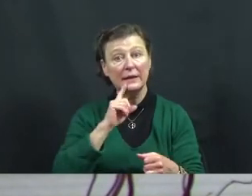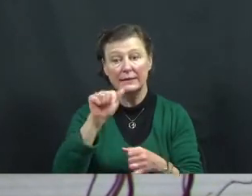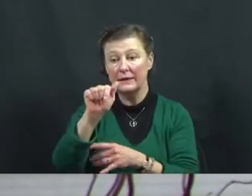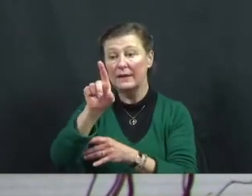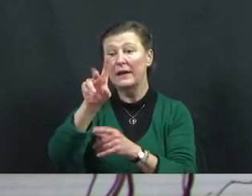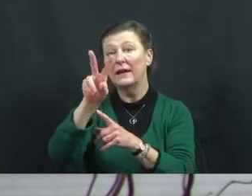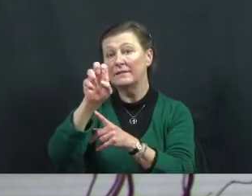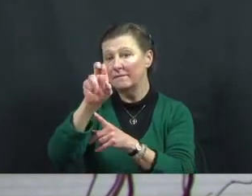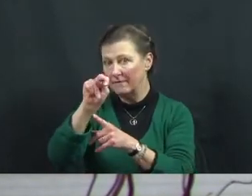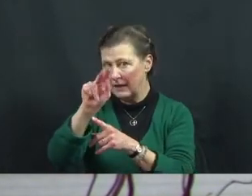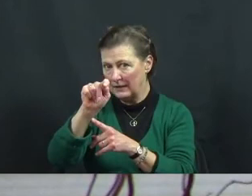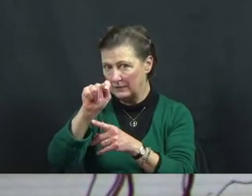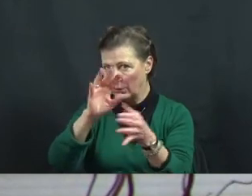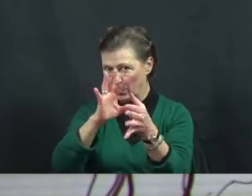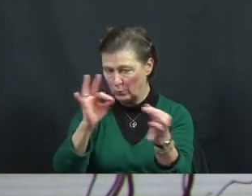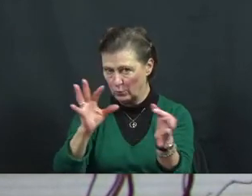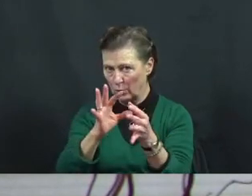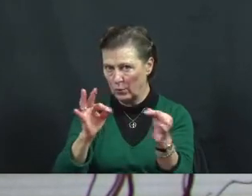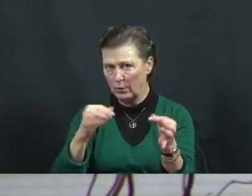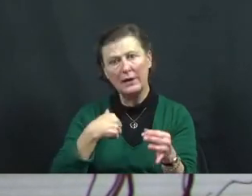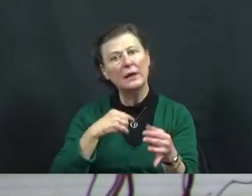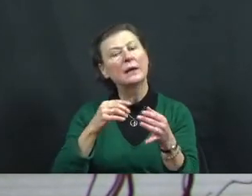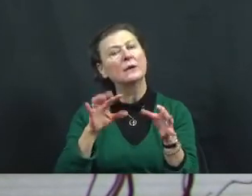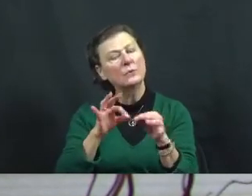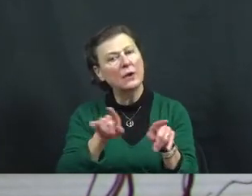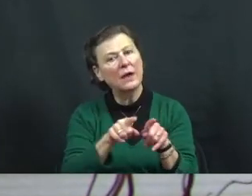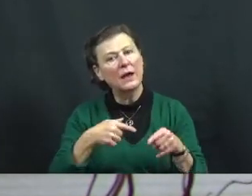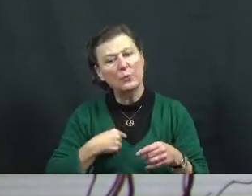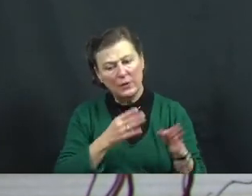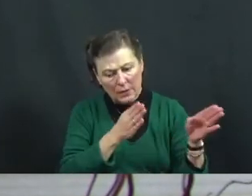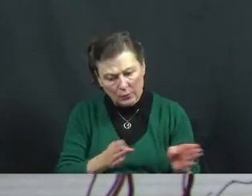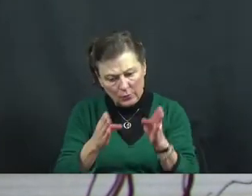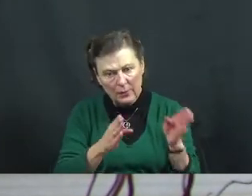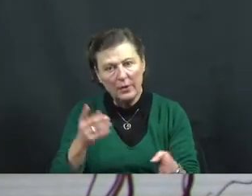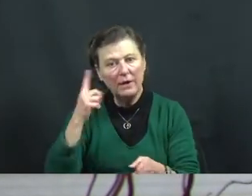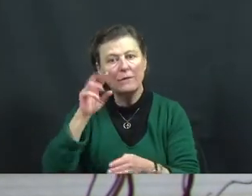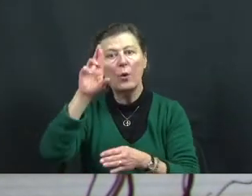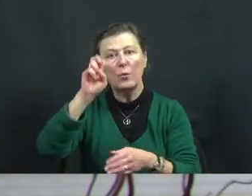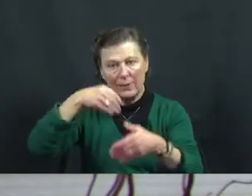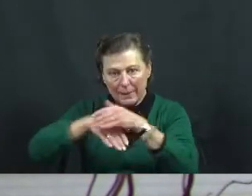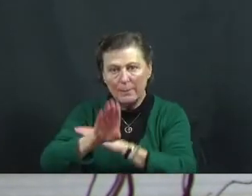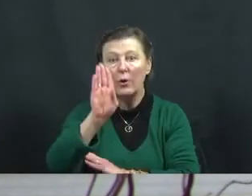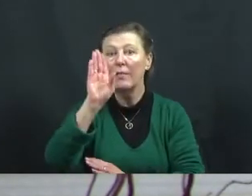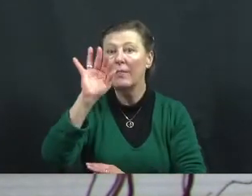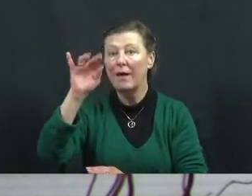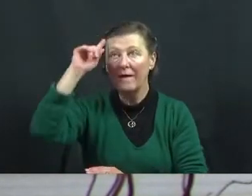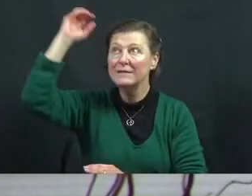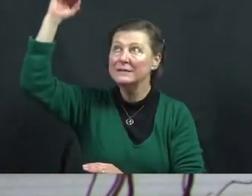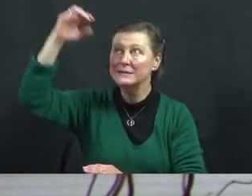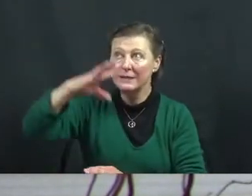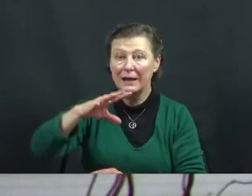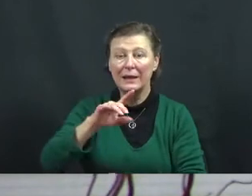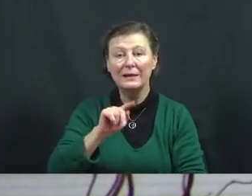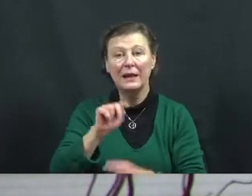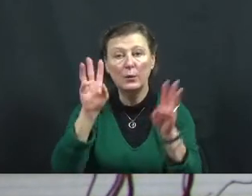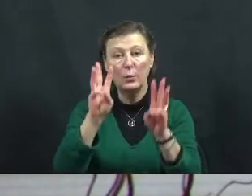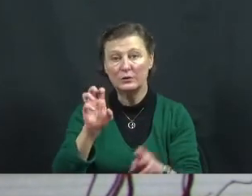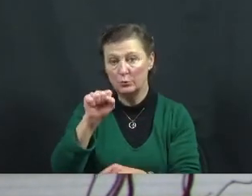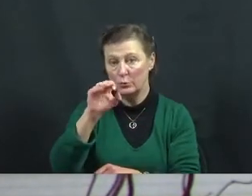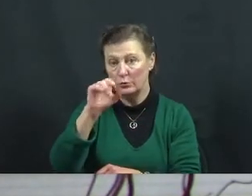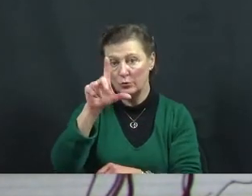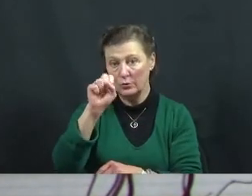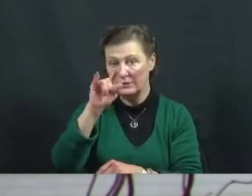story, or a story that we tell as we make way and prepare for the rebirth of the sun at winter solstice, or Christmas